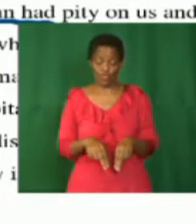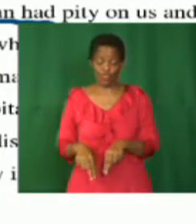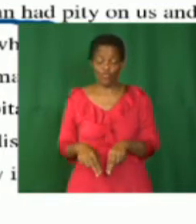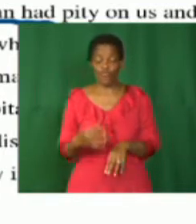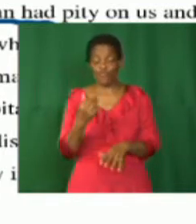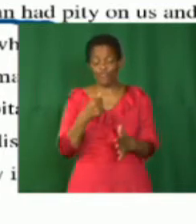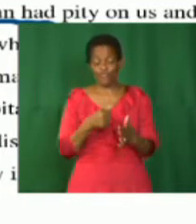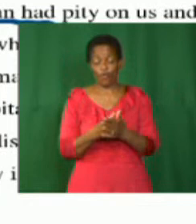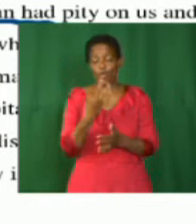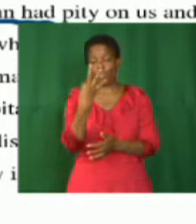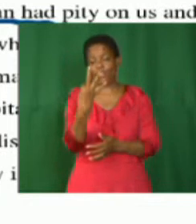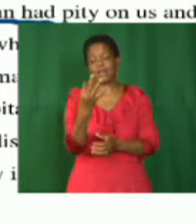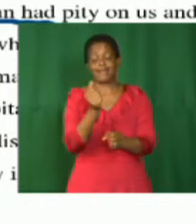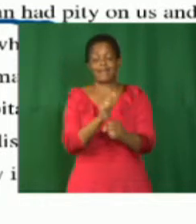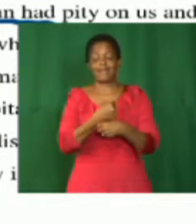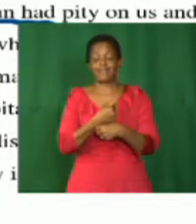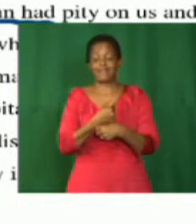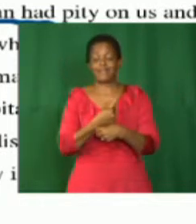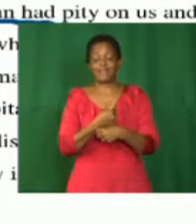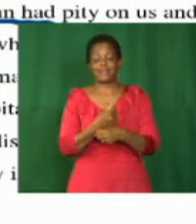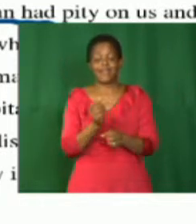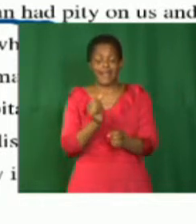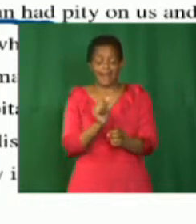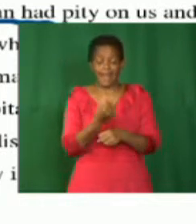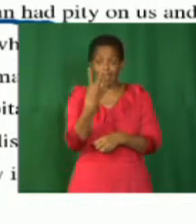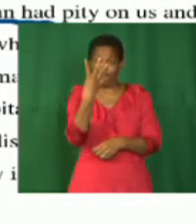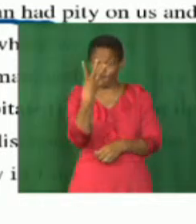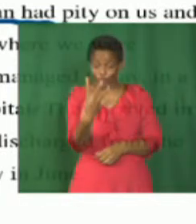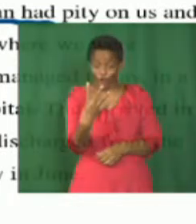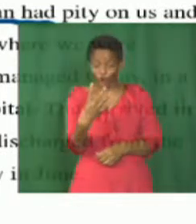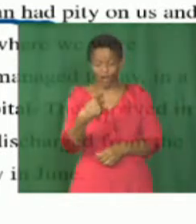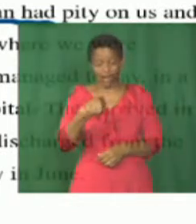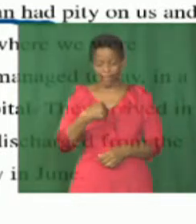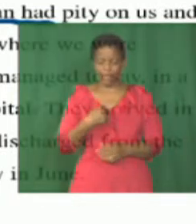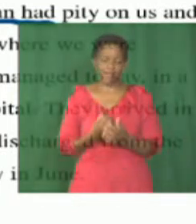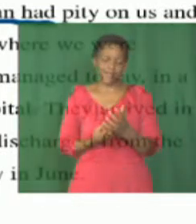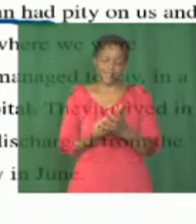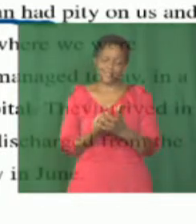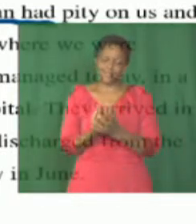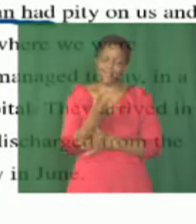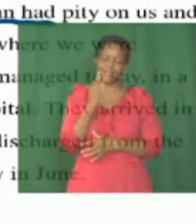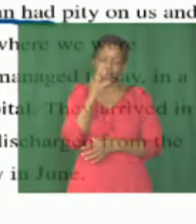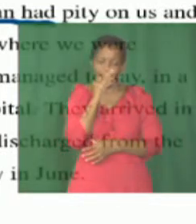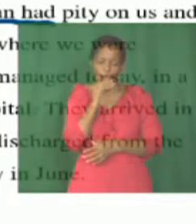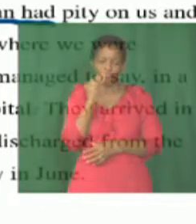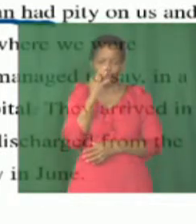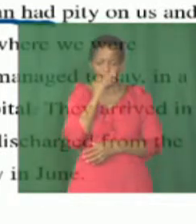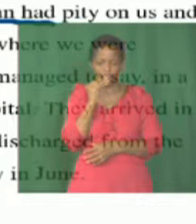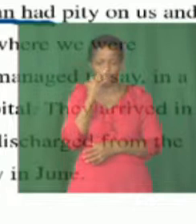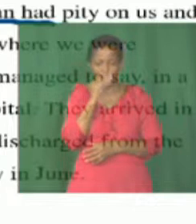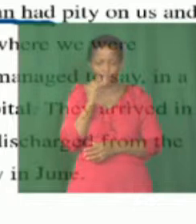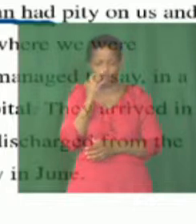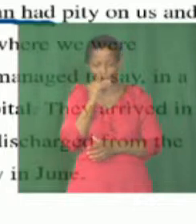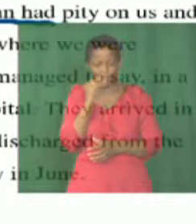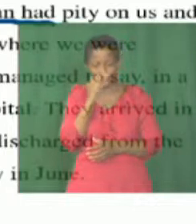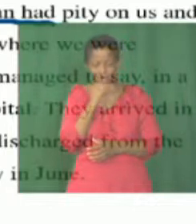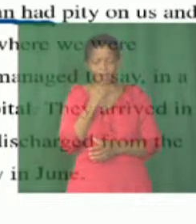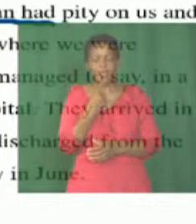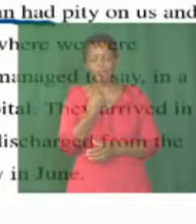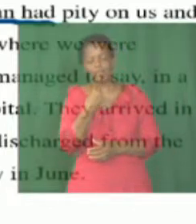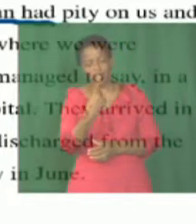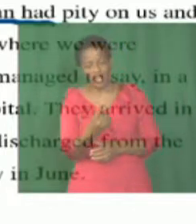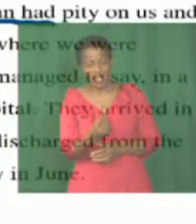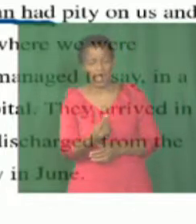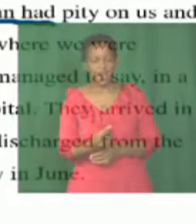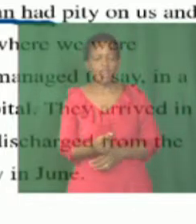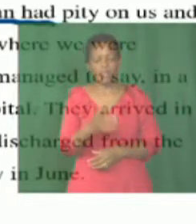the 4th day, my speech returned. I managed to say in a whisper who my parents were, and the